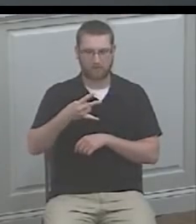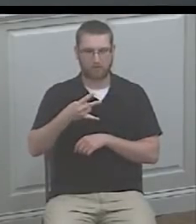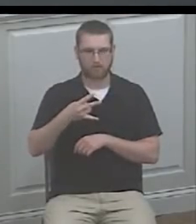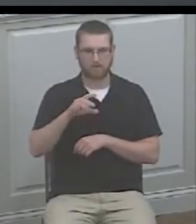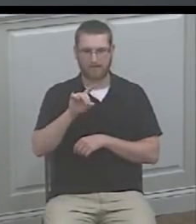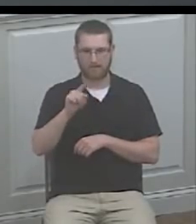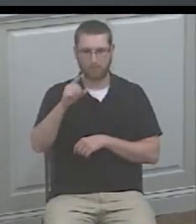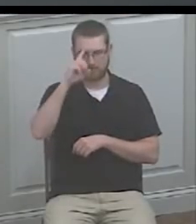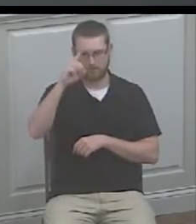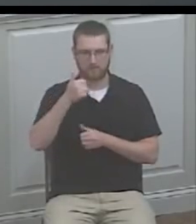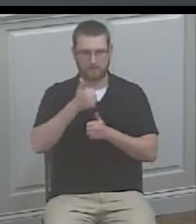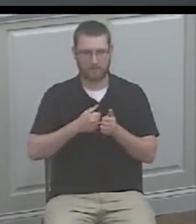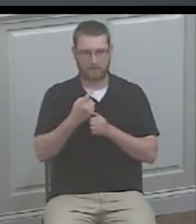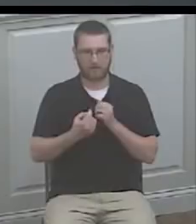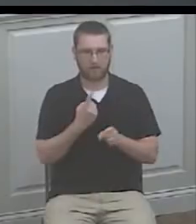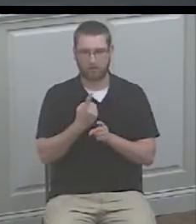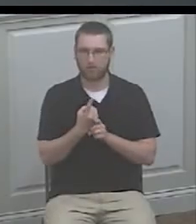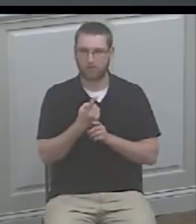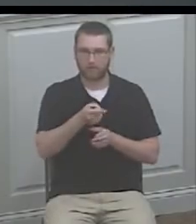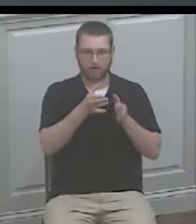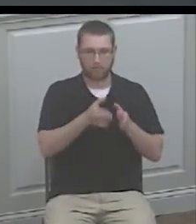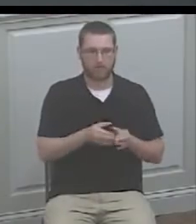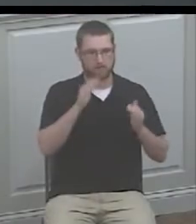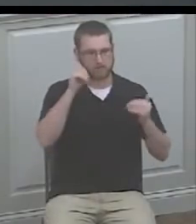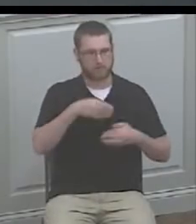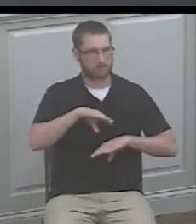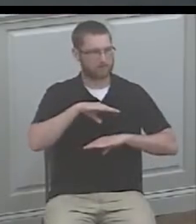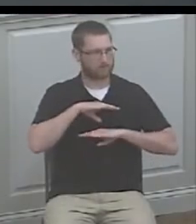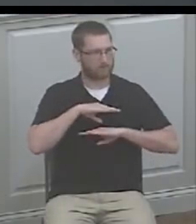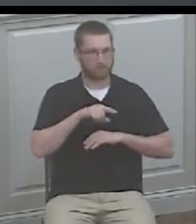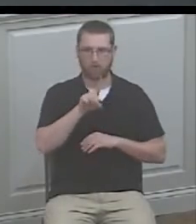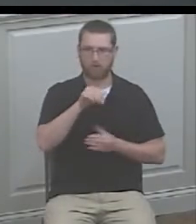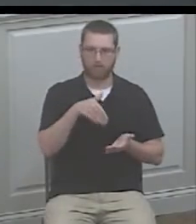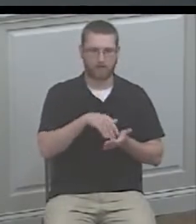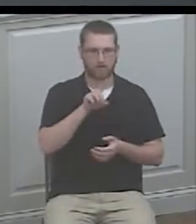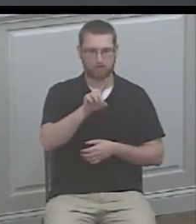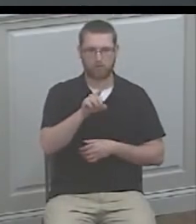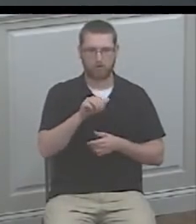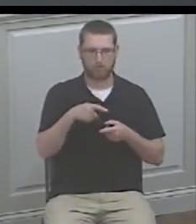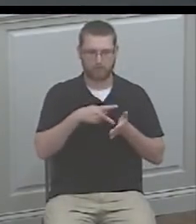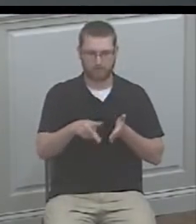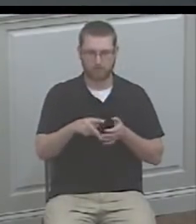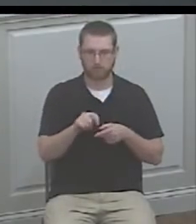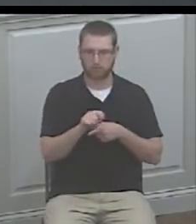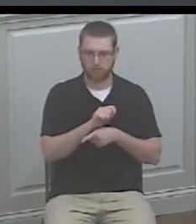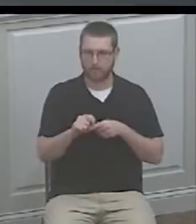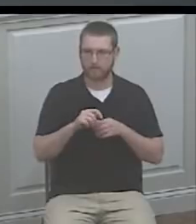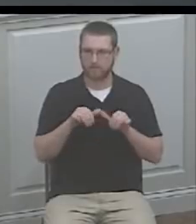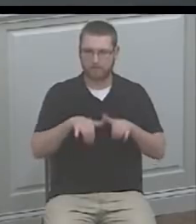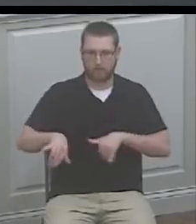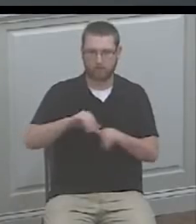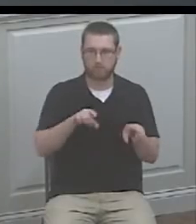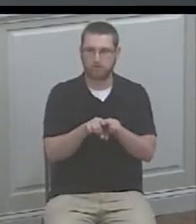56 cents above minimum wage. This person is expected to meet the NFPA 1001 professional training standards. They are also